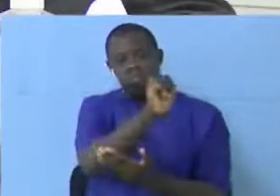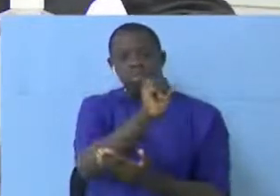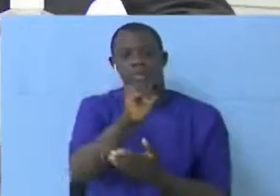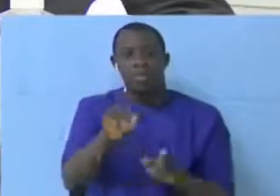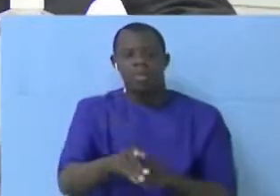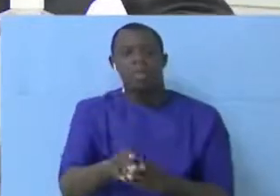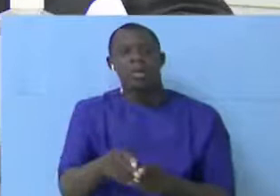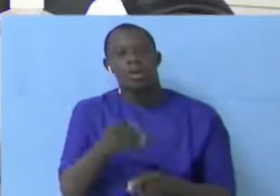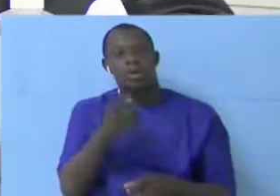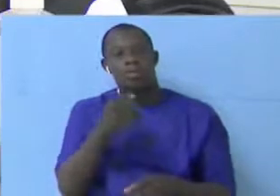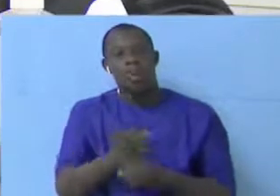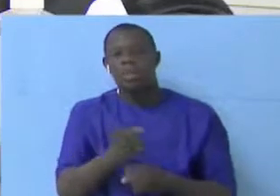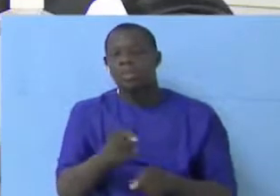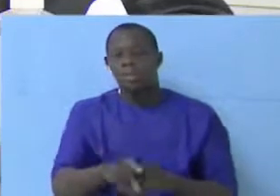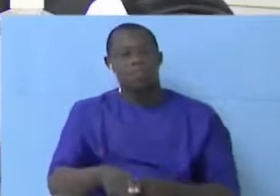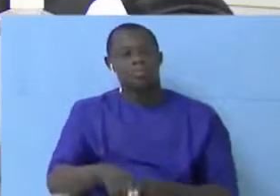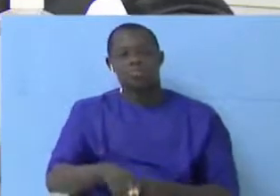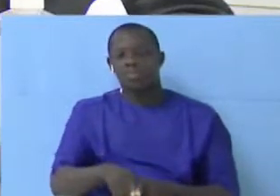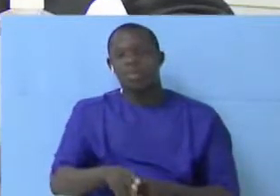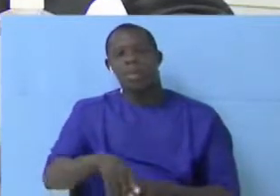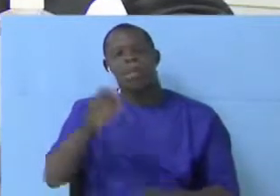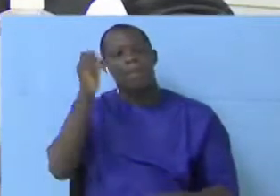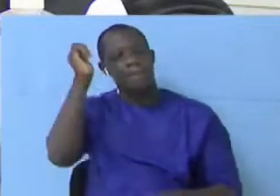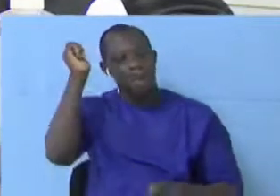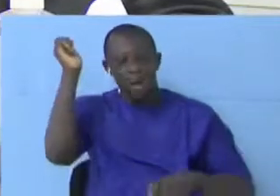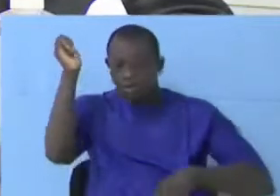Yeah, and it was too painful. He was shouting very much.